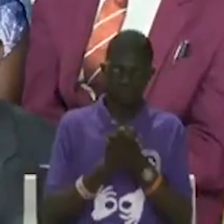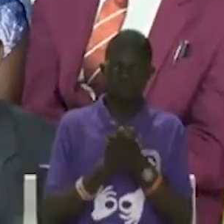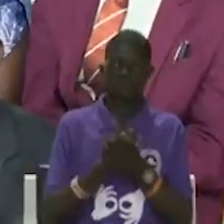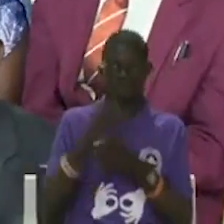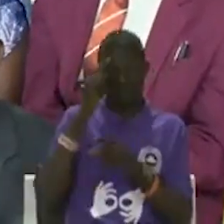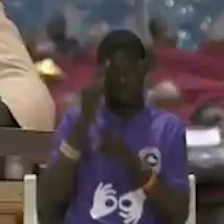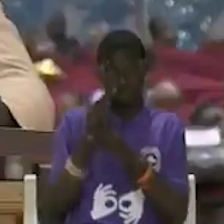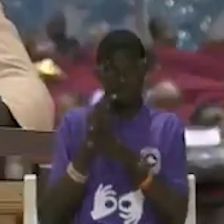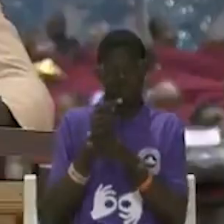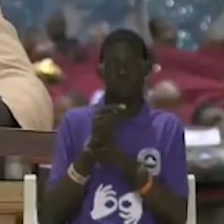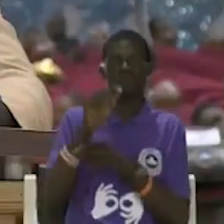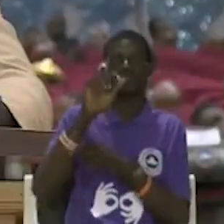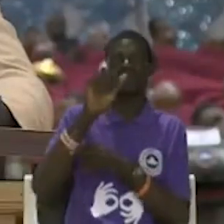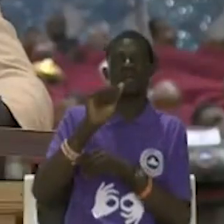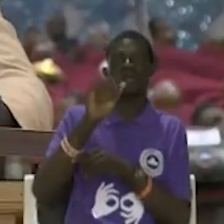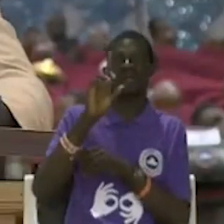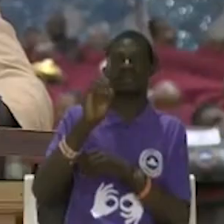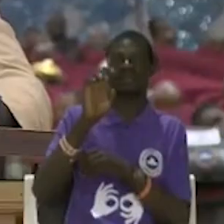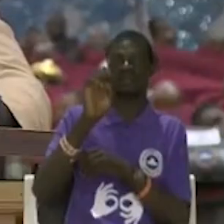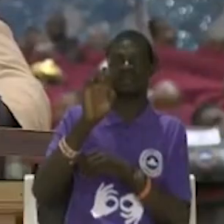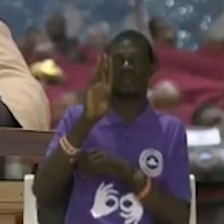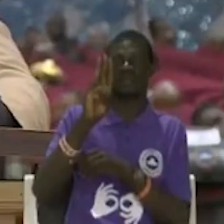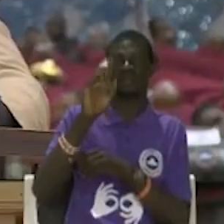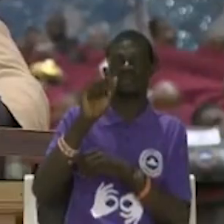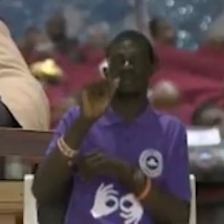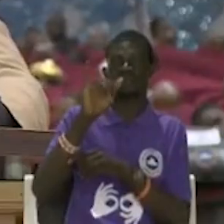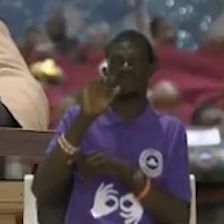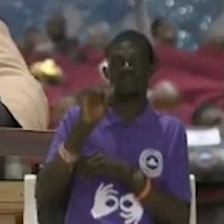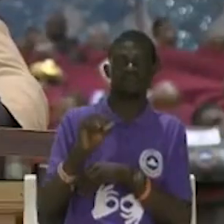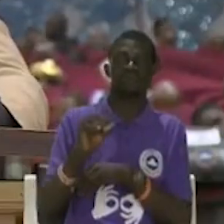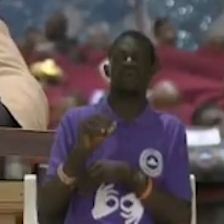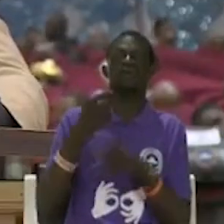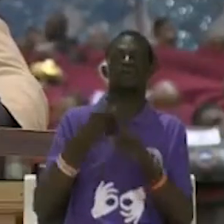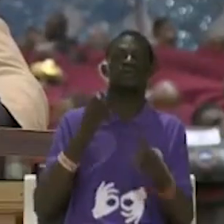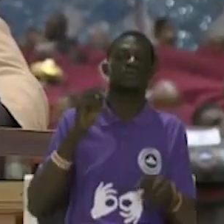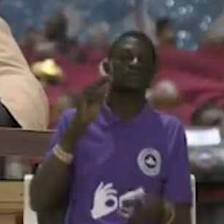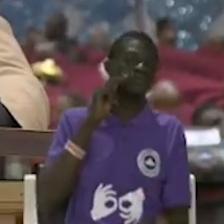Brother Adebayo John from Nigeria.